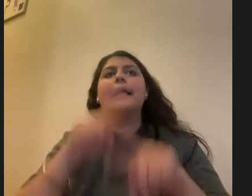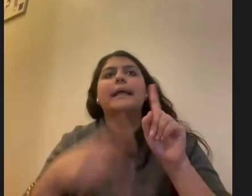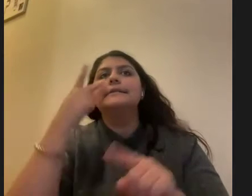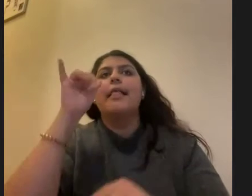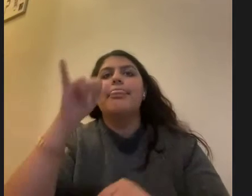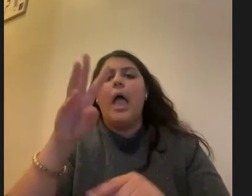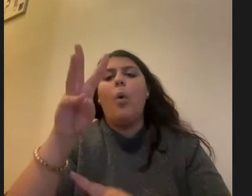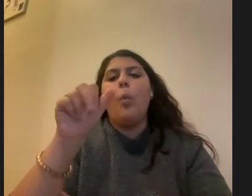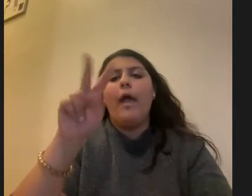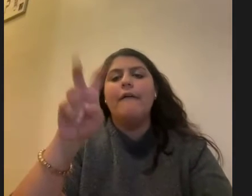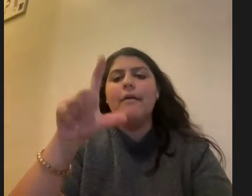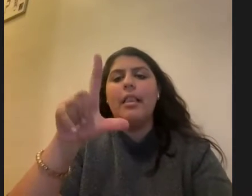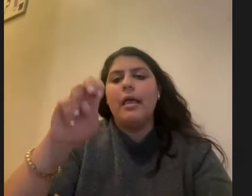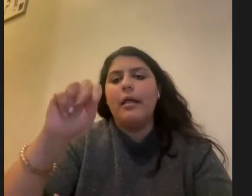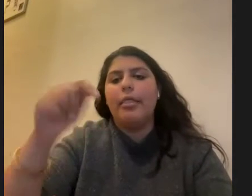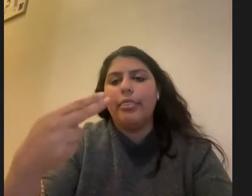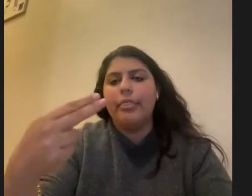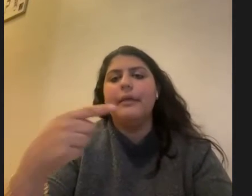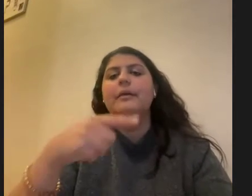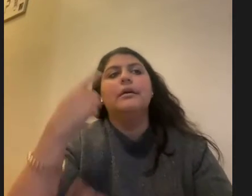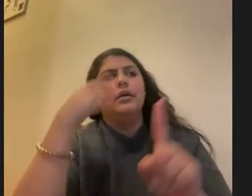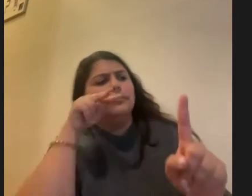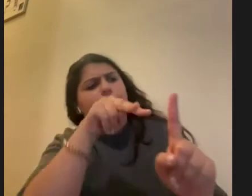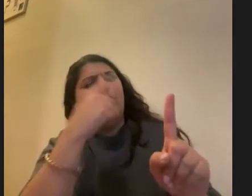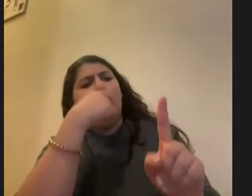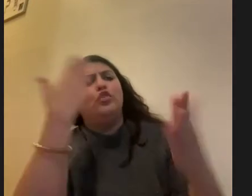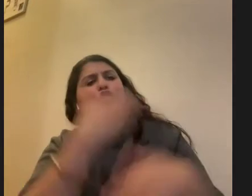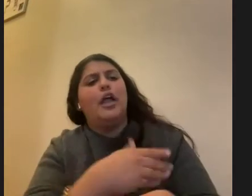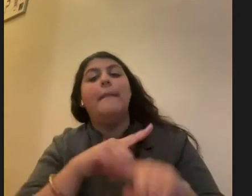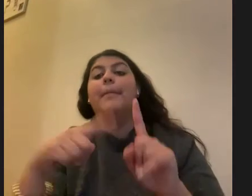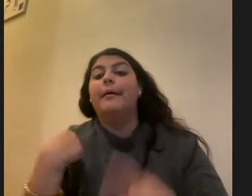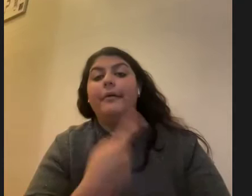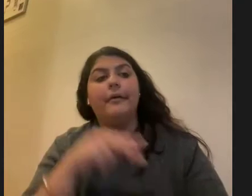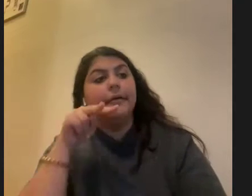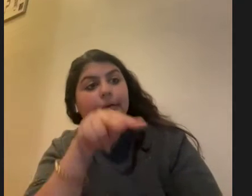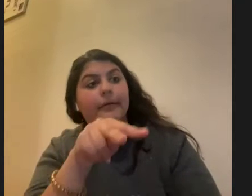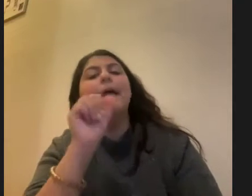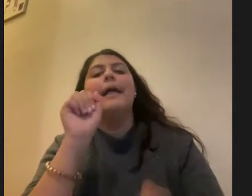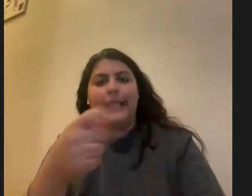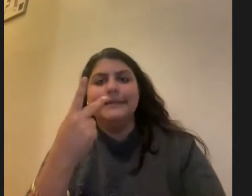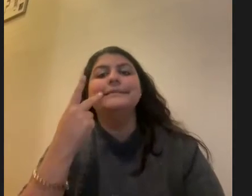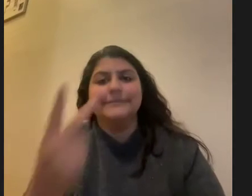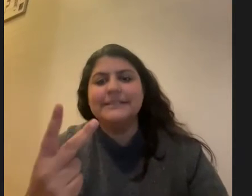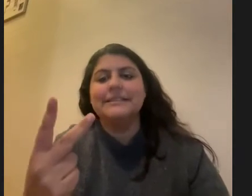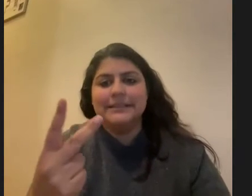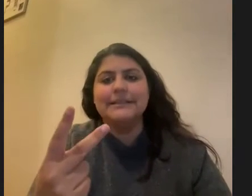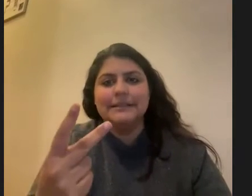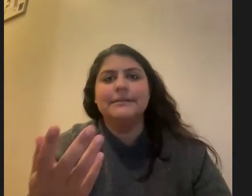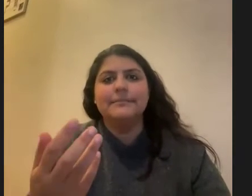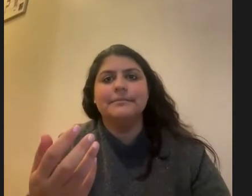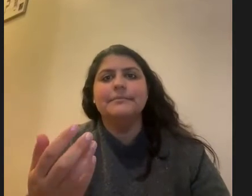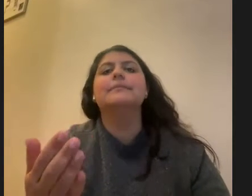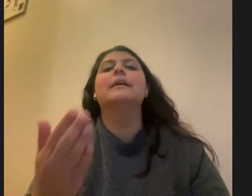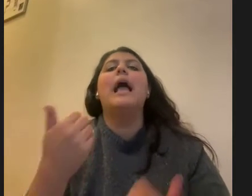So to them, it's dark. But to us, I mean, we can see it, so we're able to. But there are some species